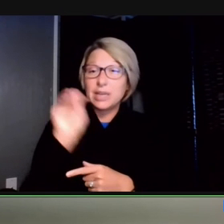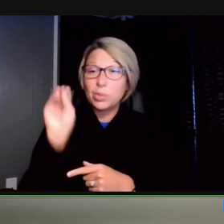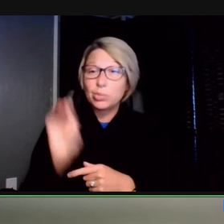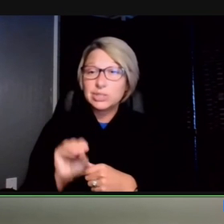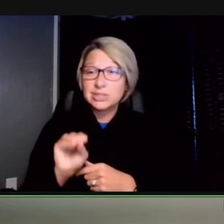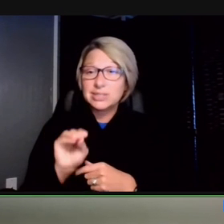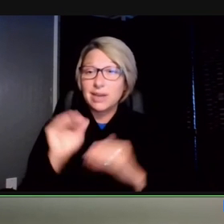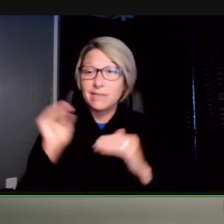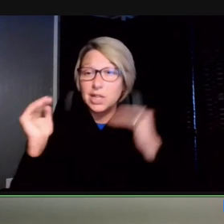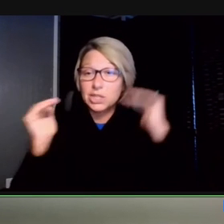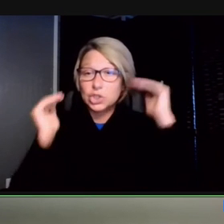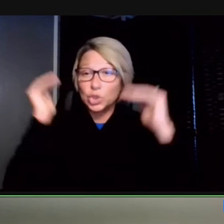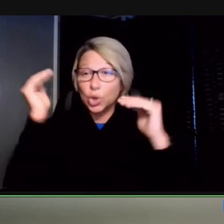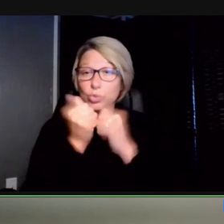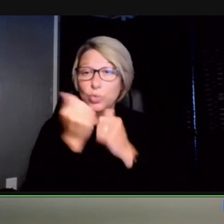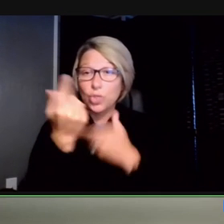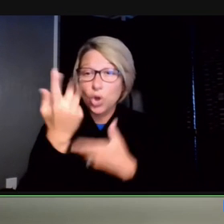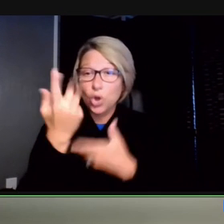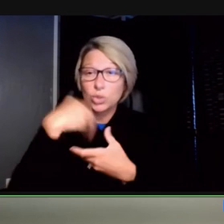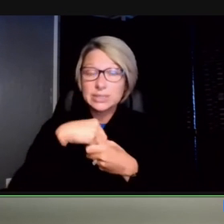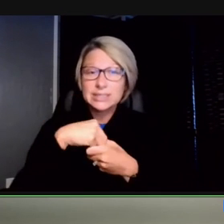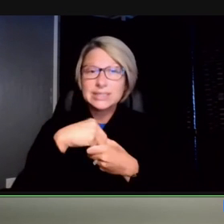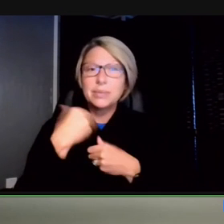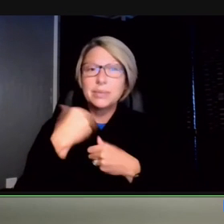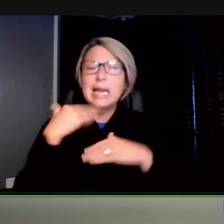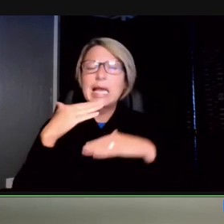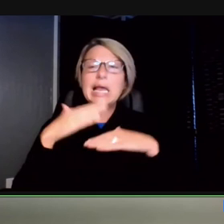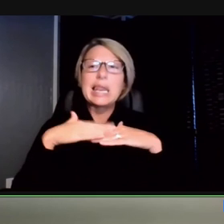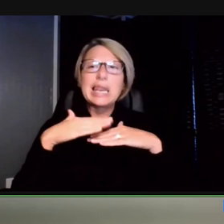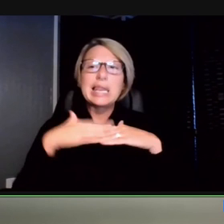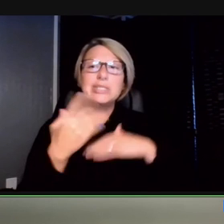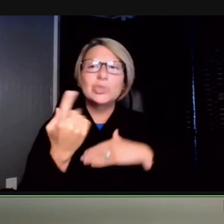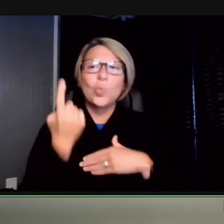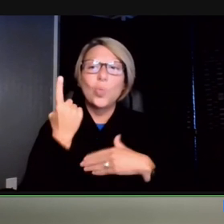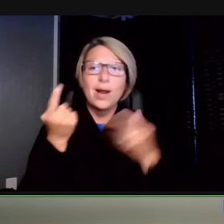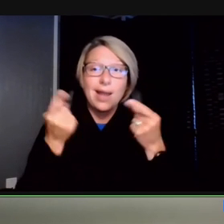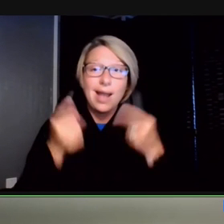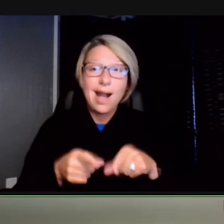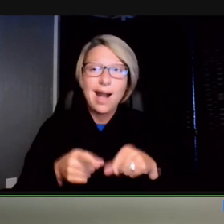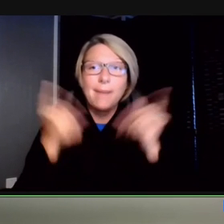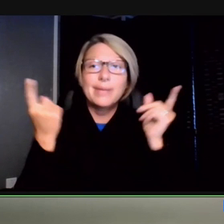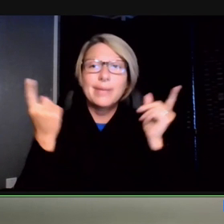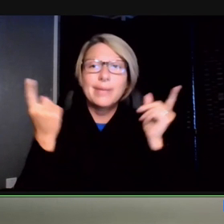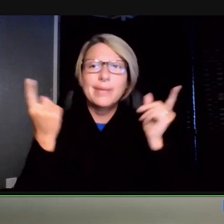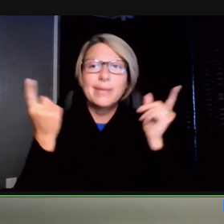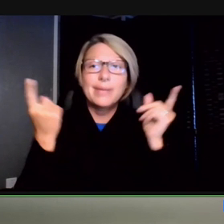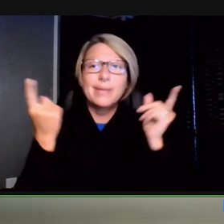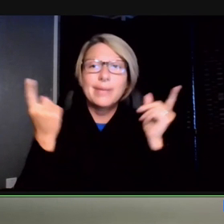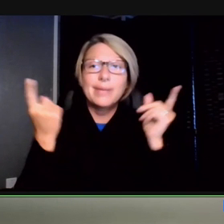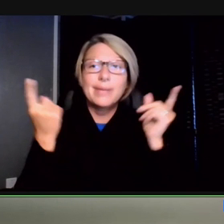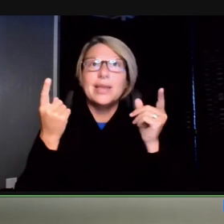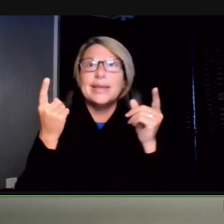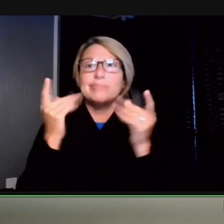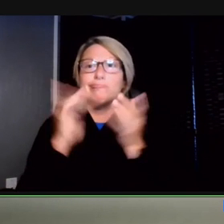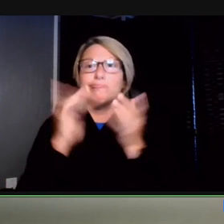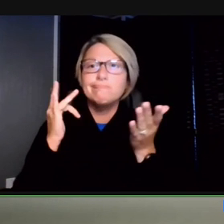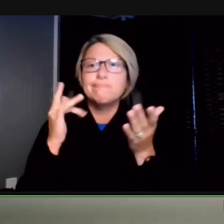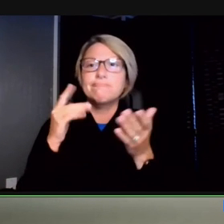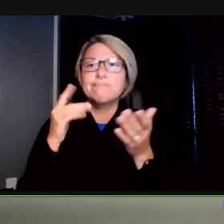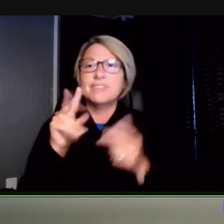spectrum reported that they at least had one occurrence of a victimization. and that research has shown